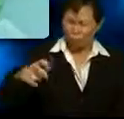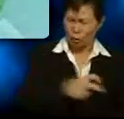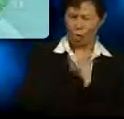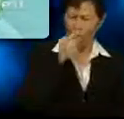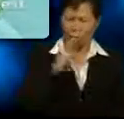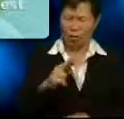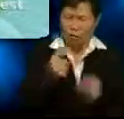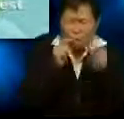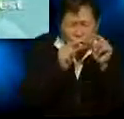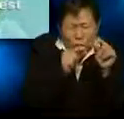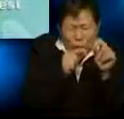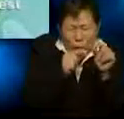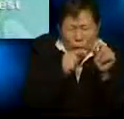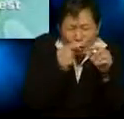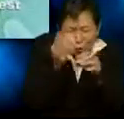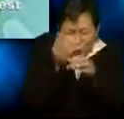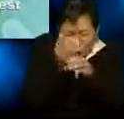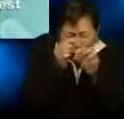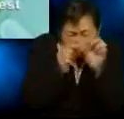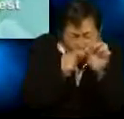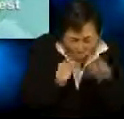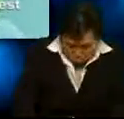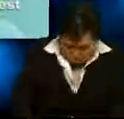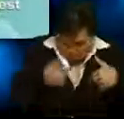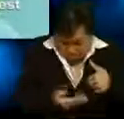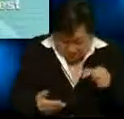Viruses are the smallest microorganisms.